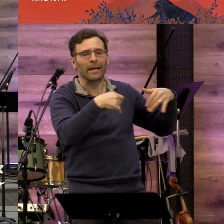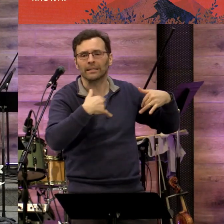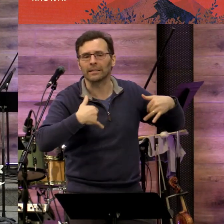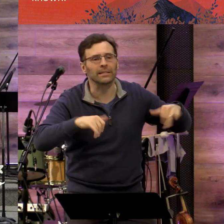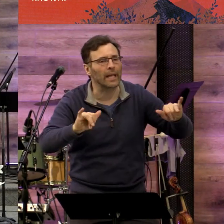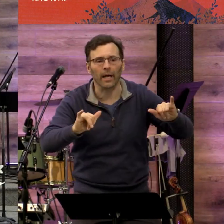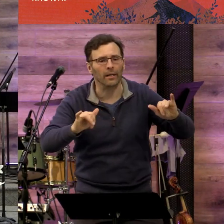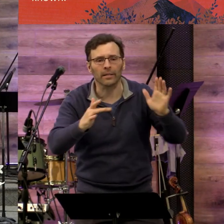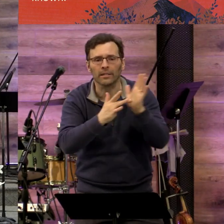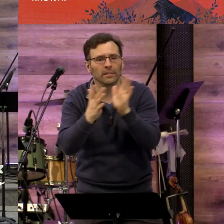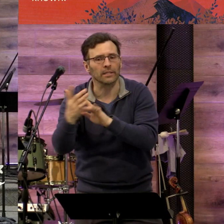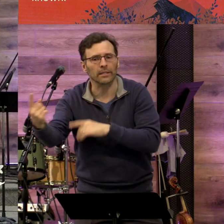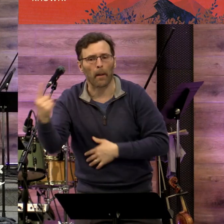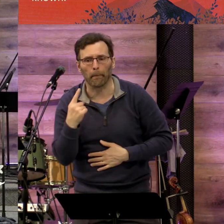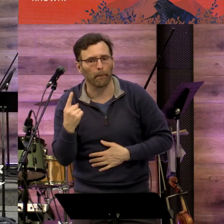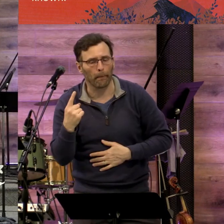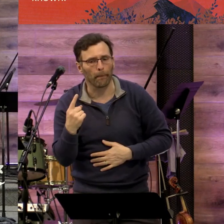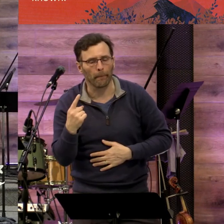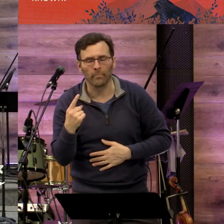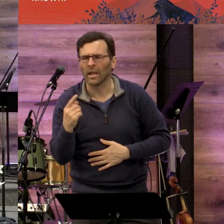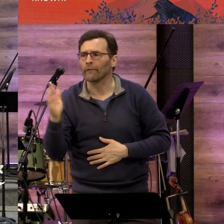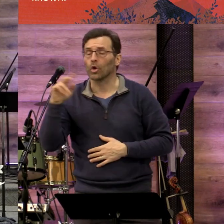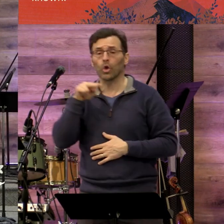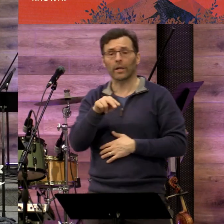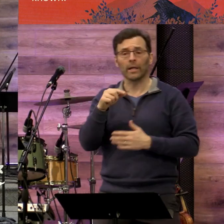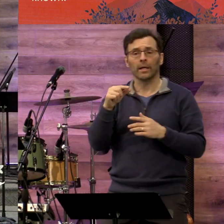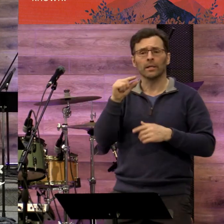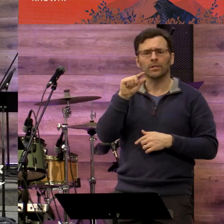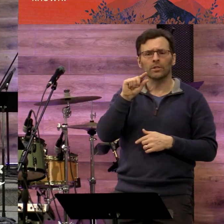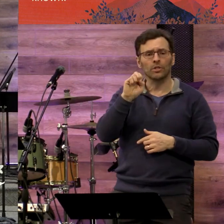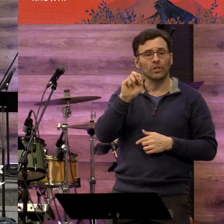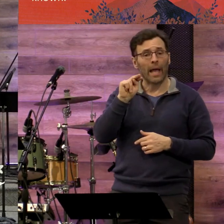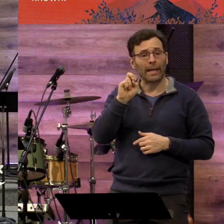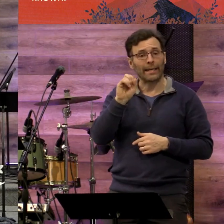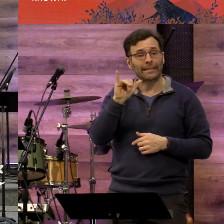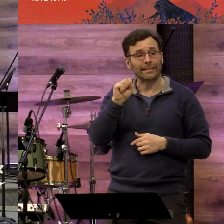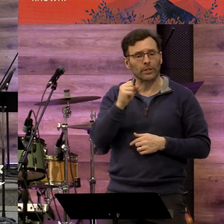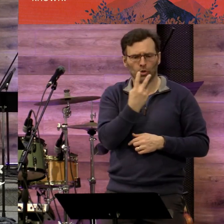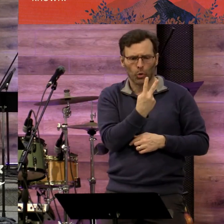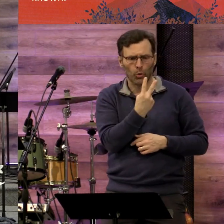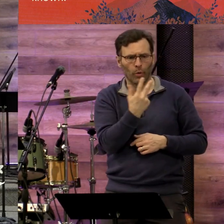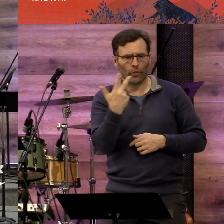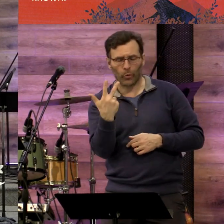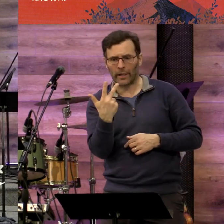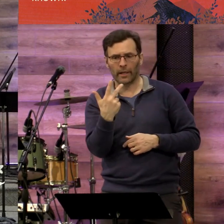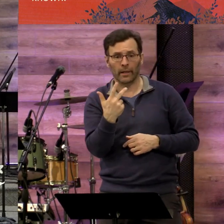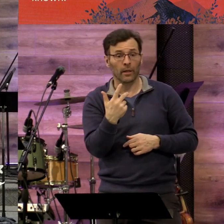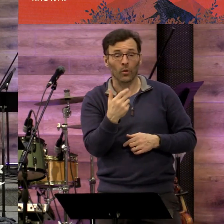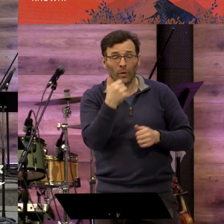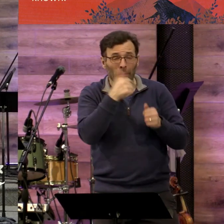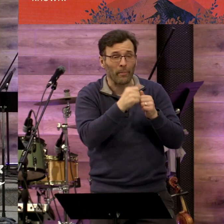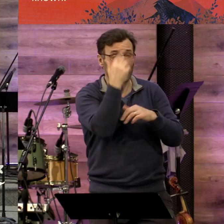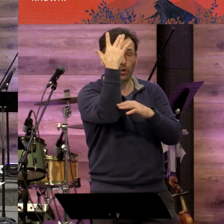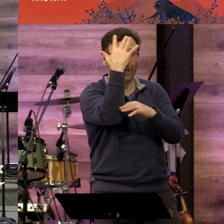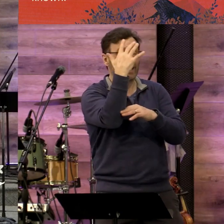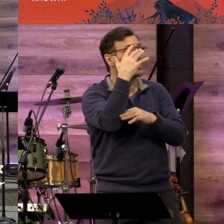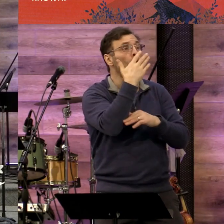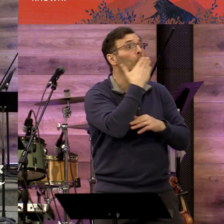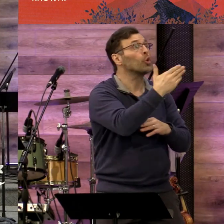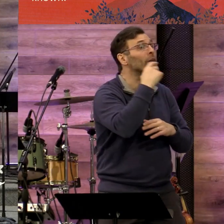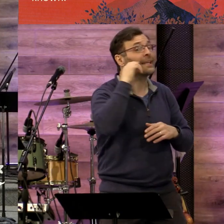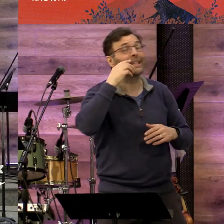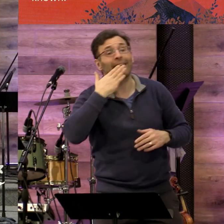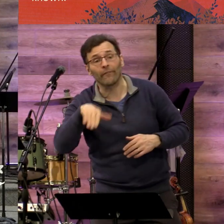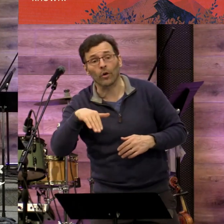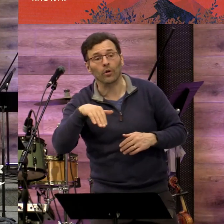I mean, if you go back to Genesis 2 and 3, the command of God to not eat from the tree of the knowledge of good and evil was a